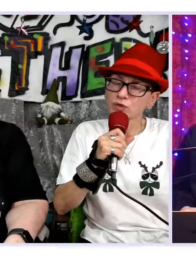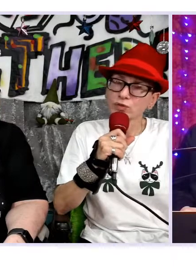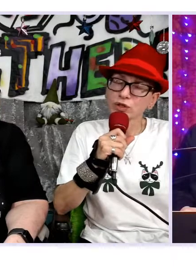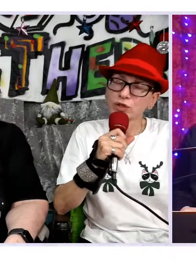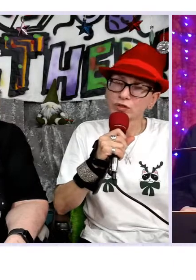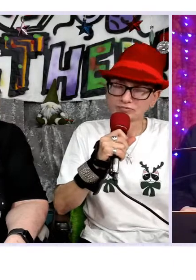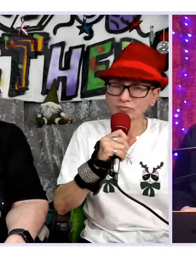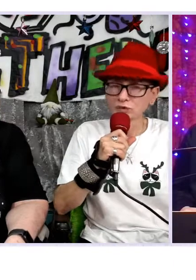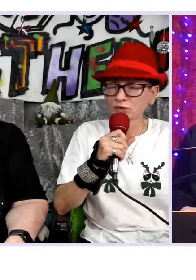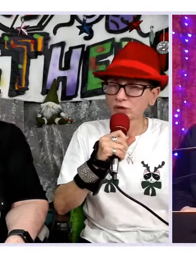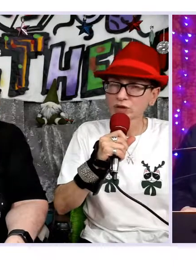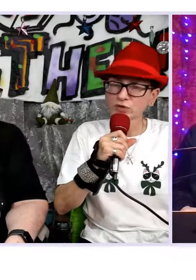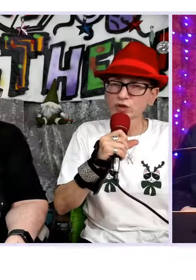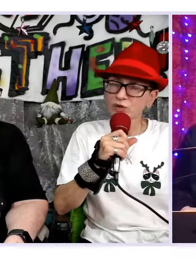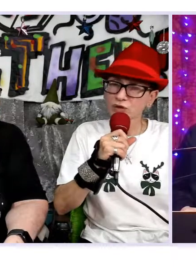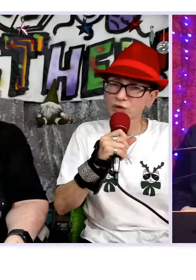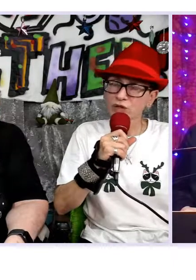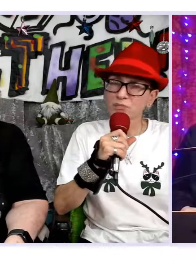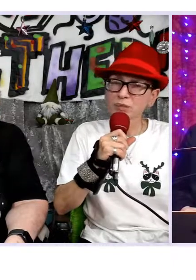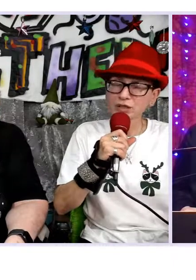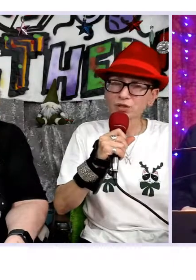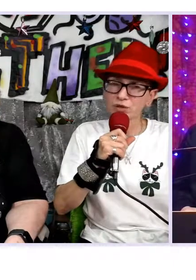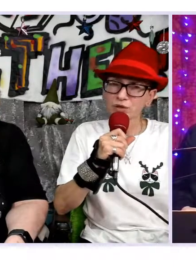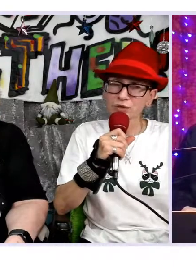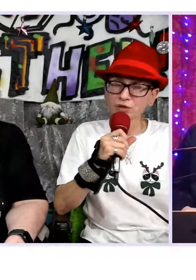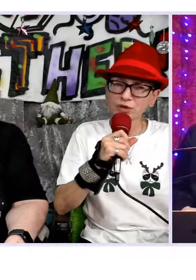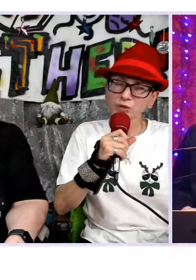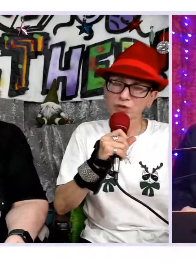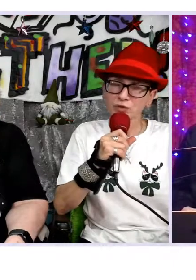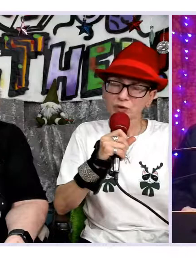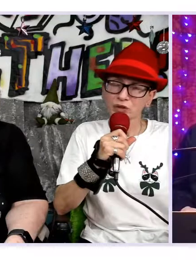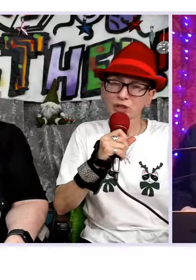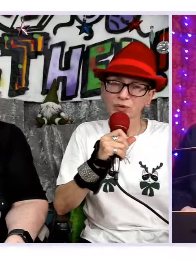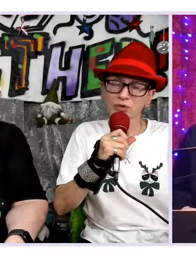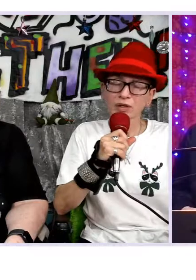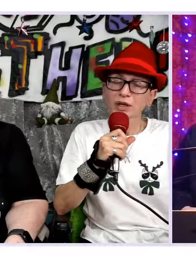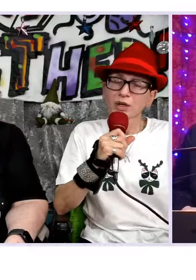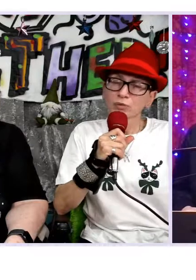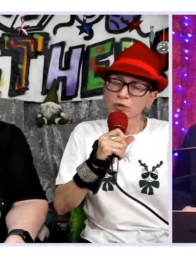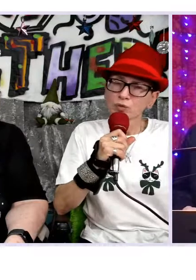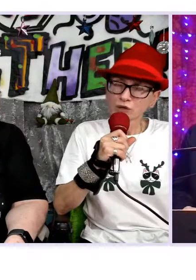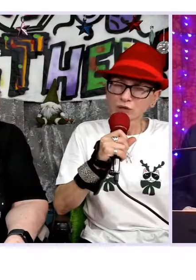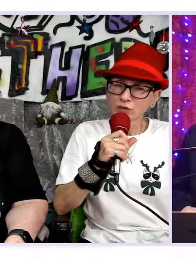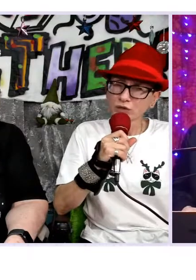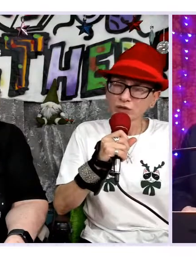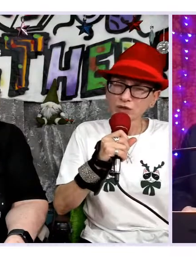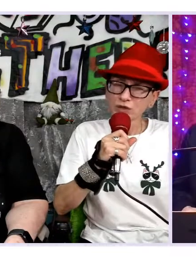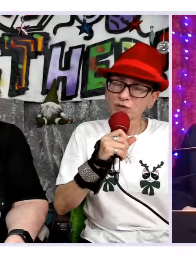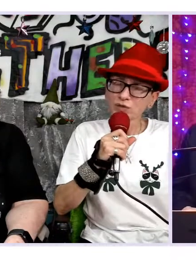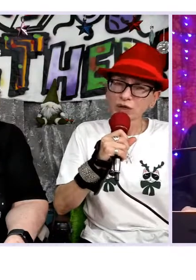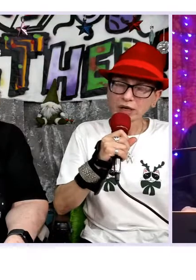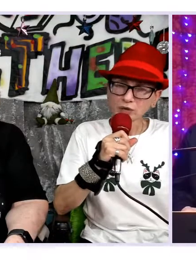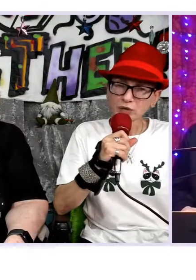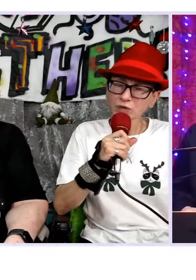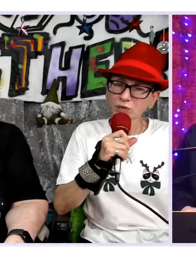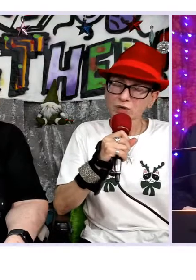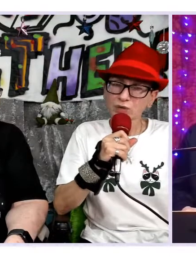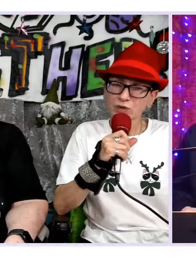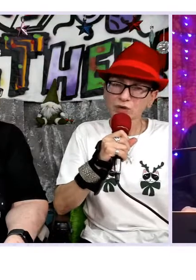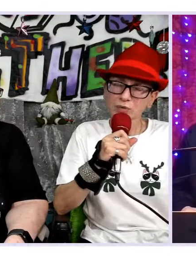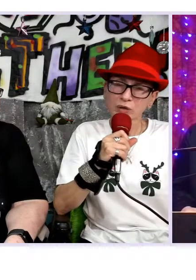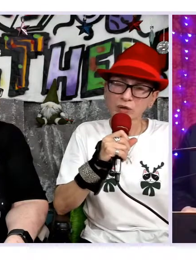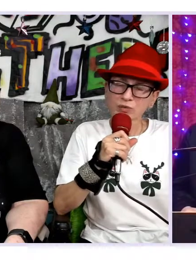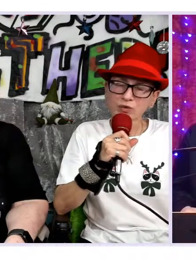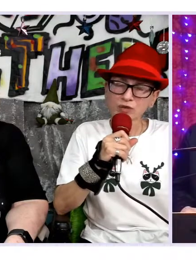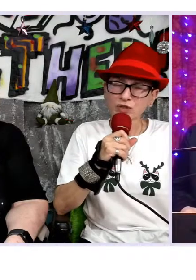of the screen, if you like, in the viewer's eye, and Beck2 deal with everybody else. But one of the initiatives that Equity was